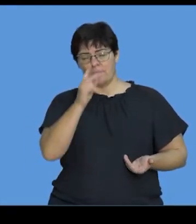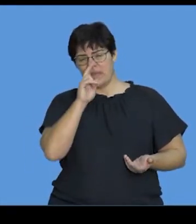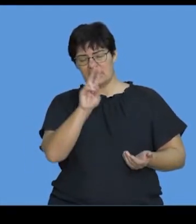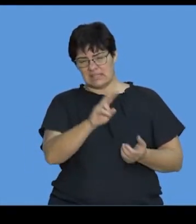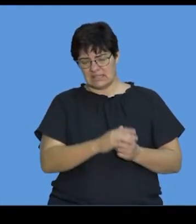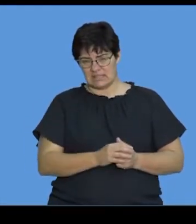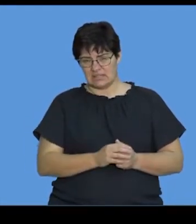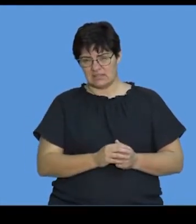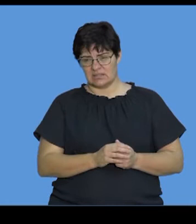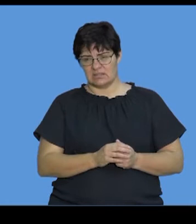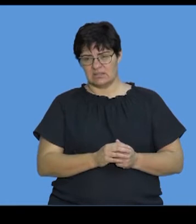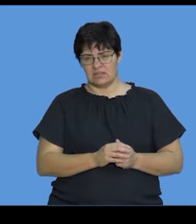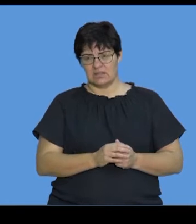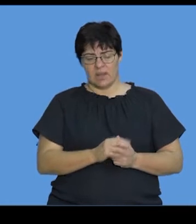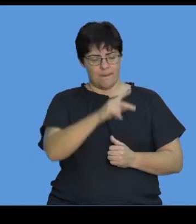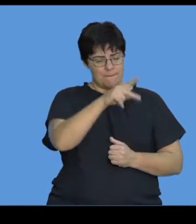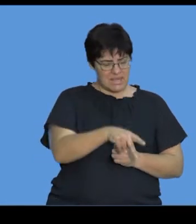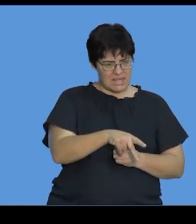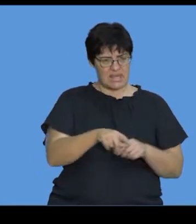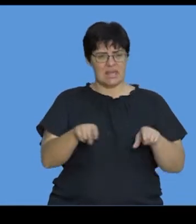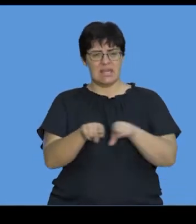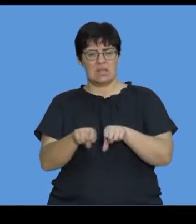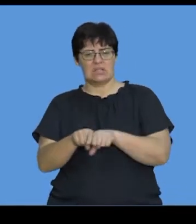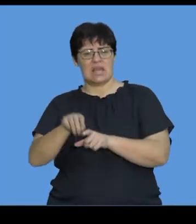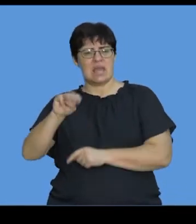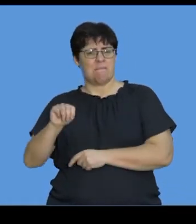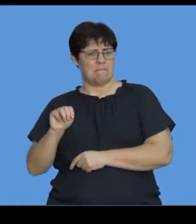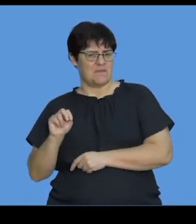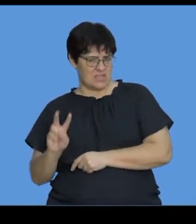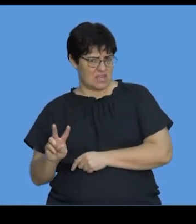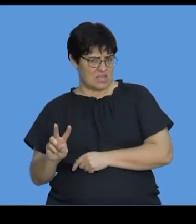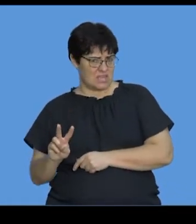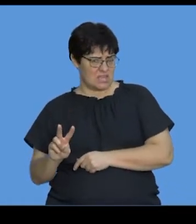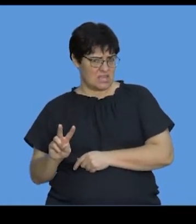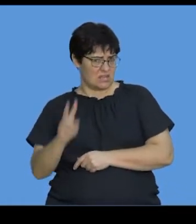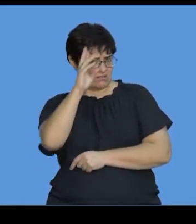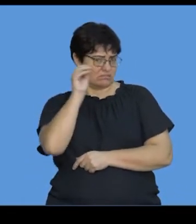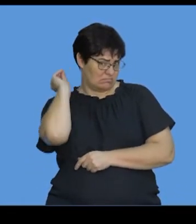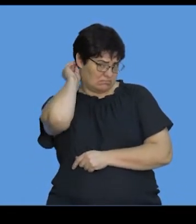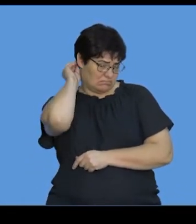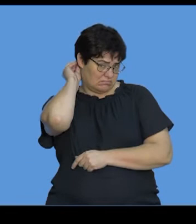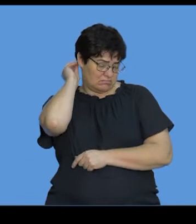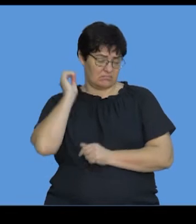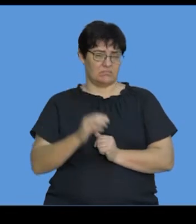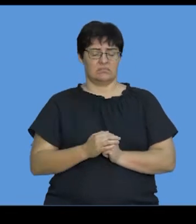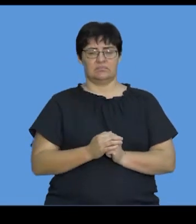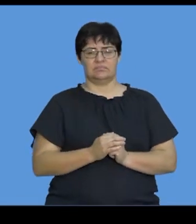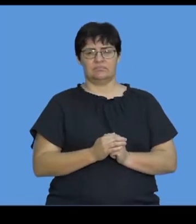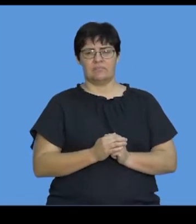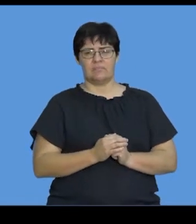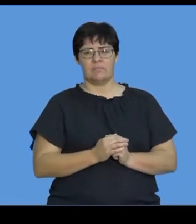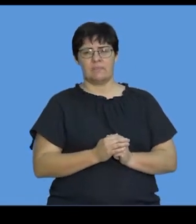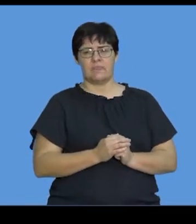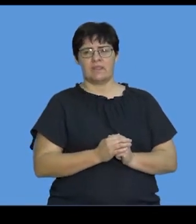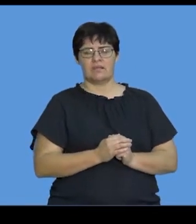at this, I'm going P equals mv. We're going to keep that in our minds. So a body will